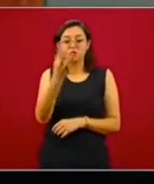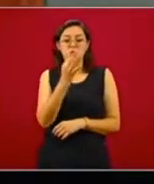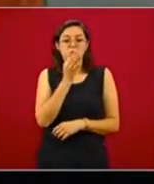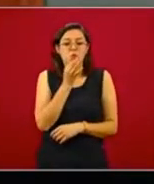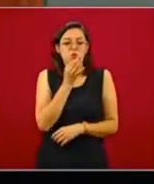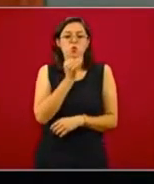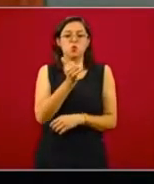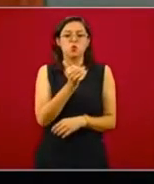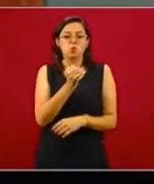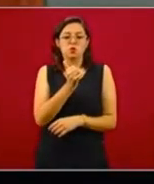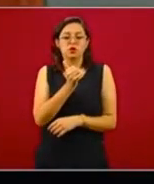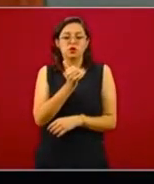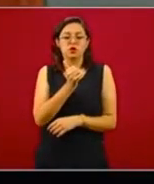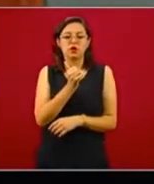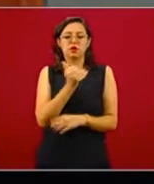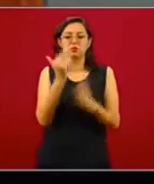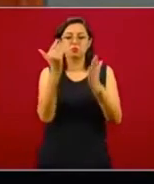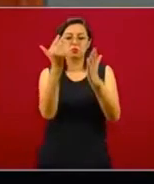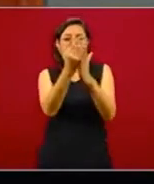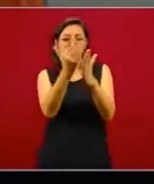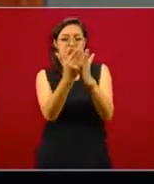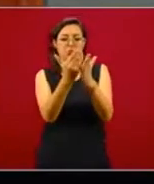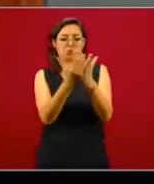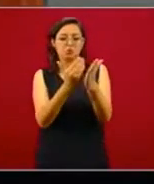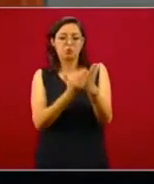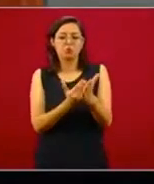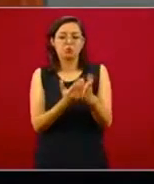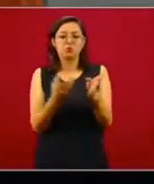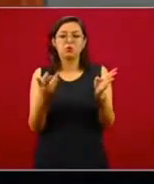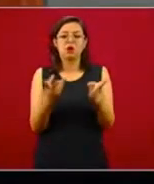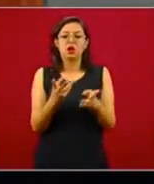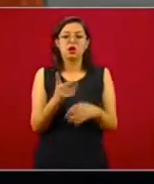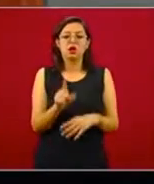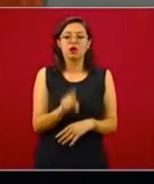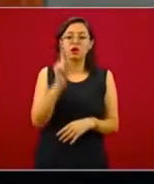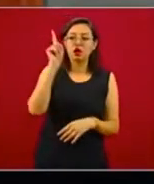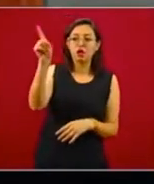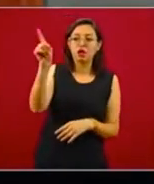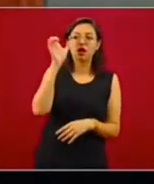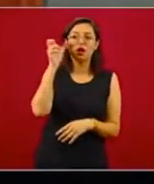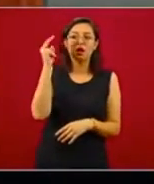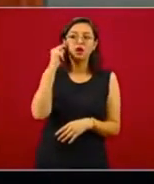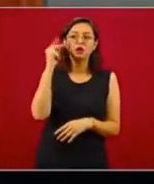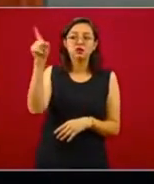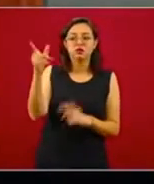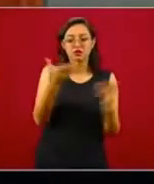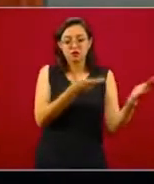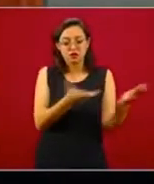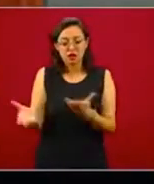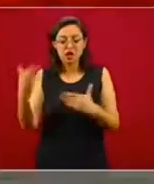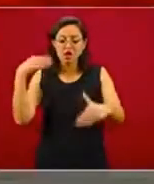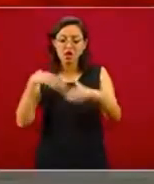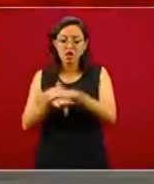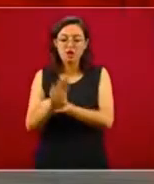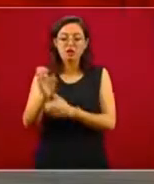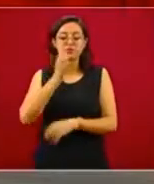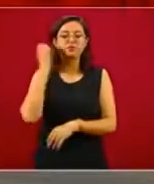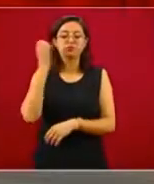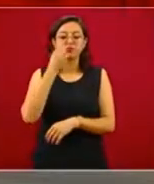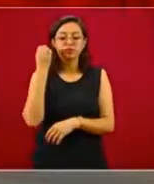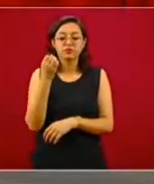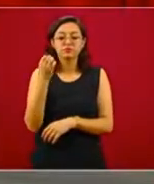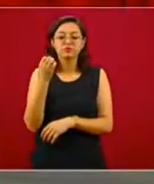Secretary of Public Education. It is about a protocol on how to receive